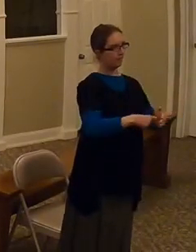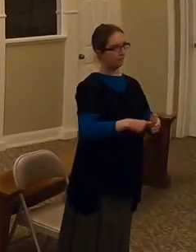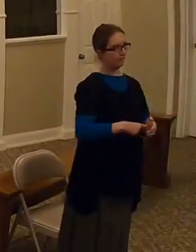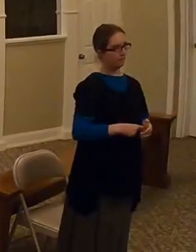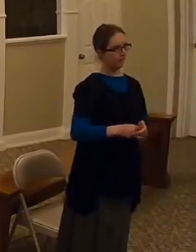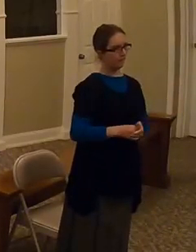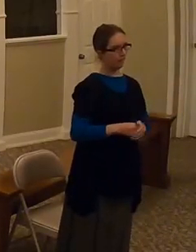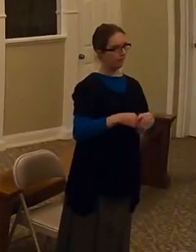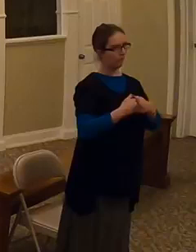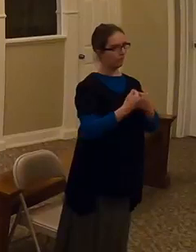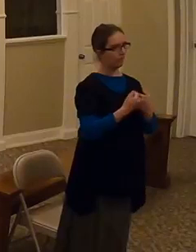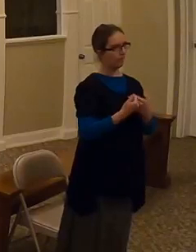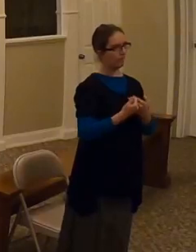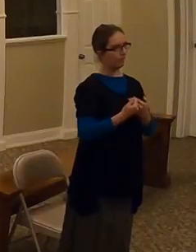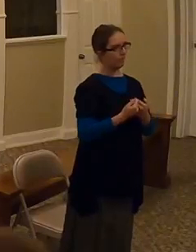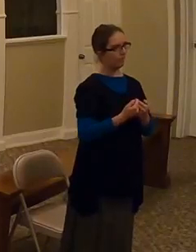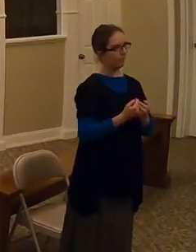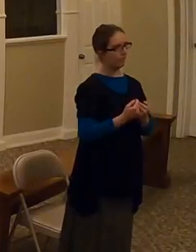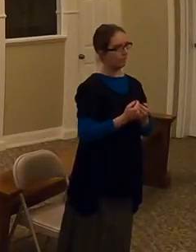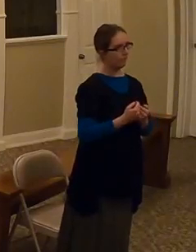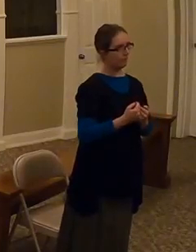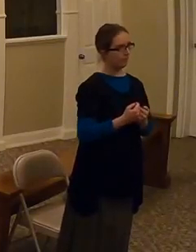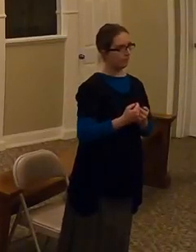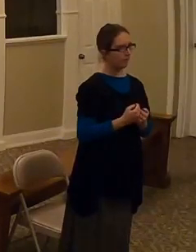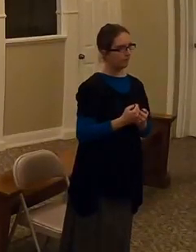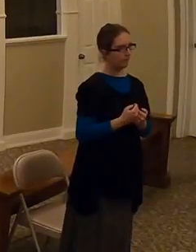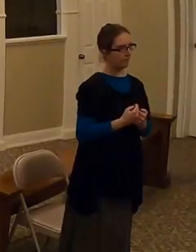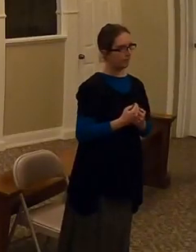Jesus, God, we give you glory today.